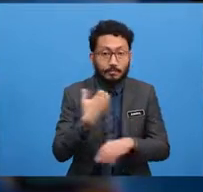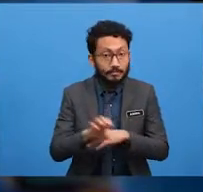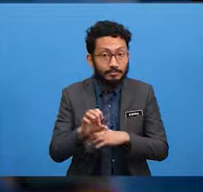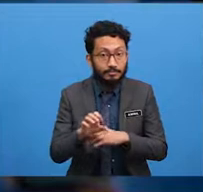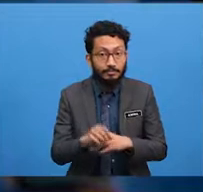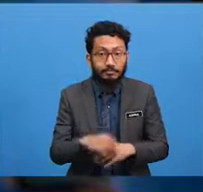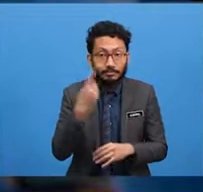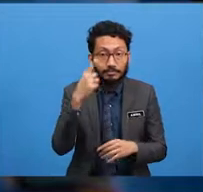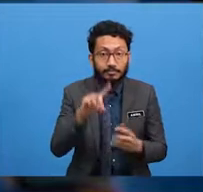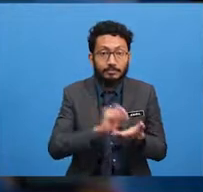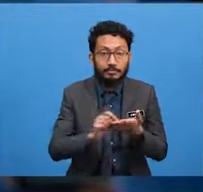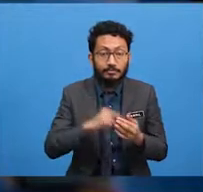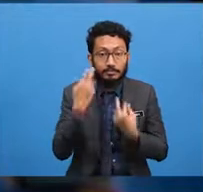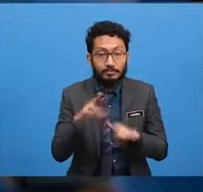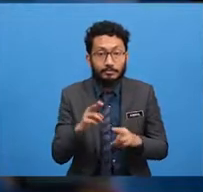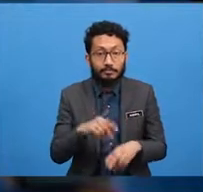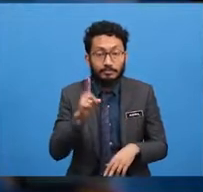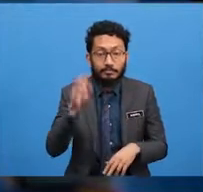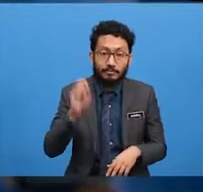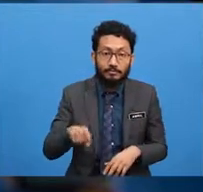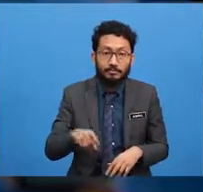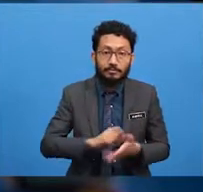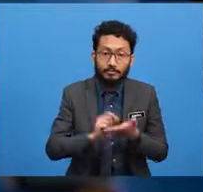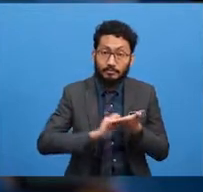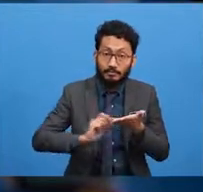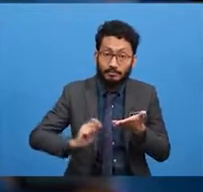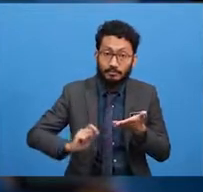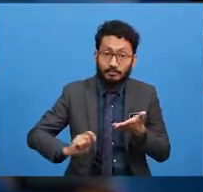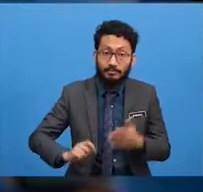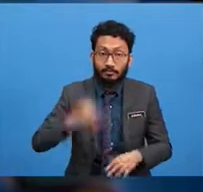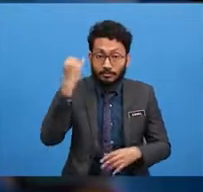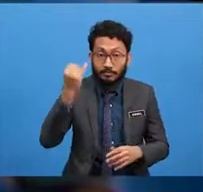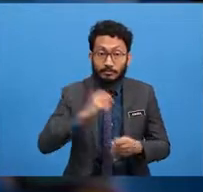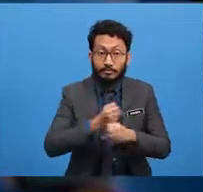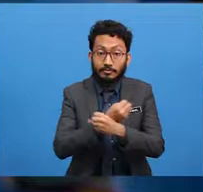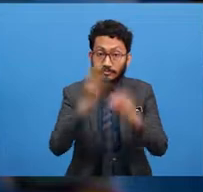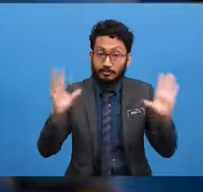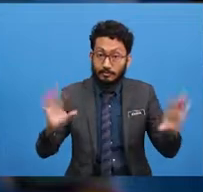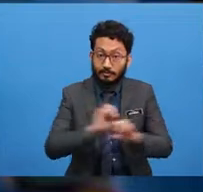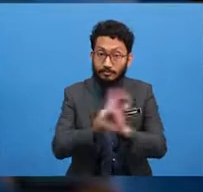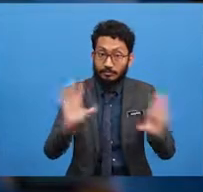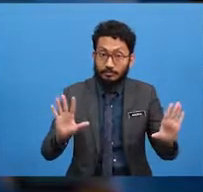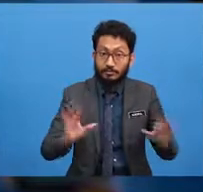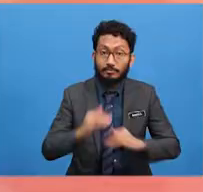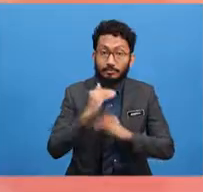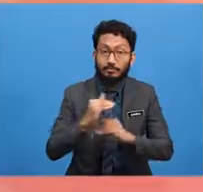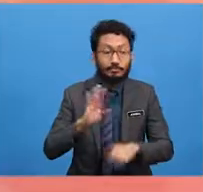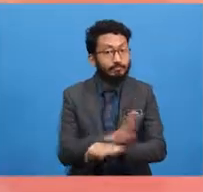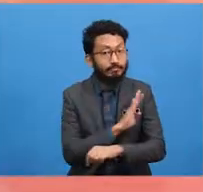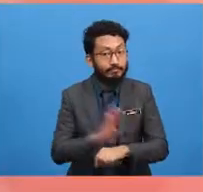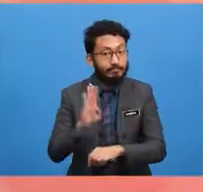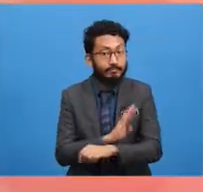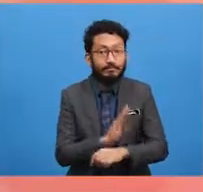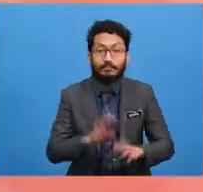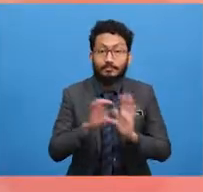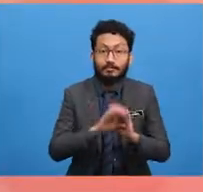a response, you need to use input that express certain functions. For example, to